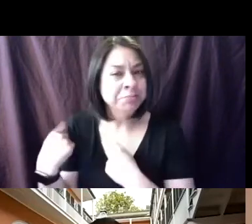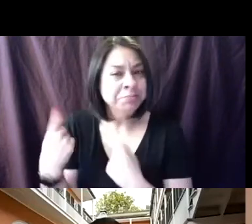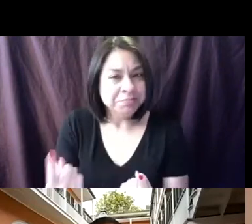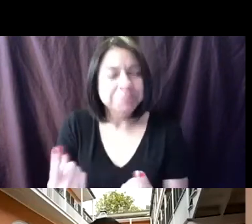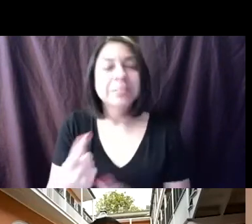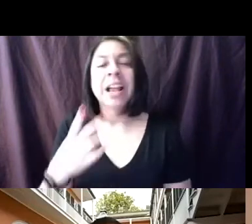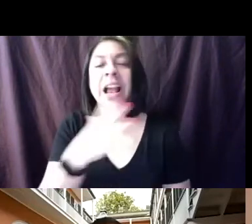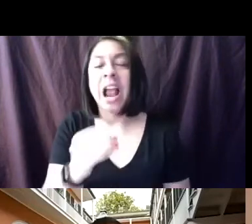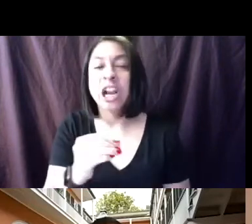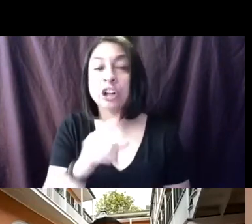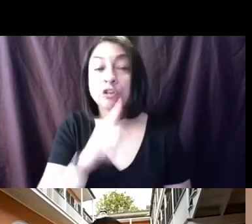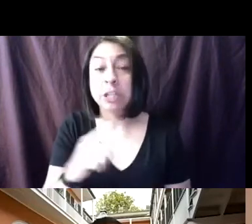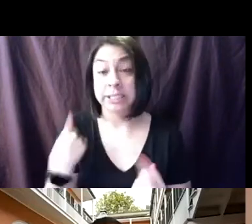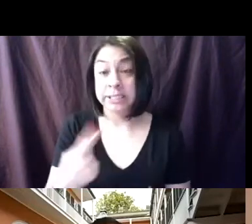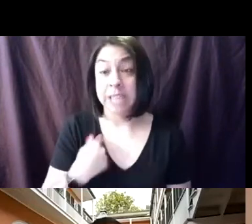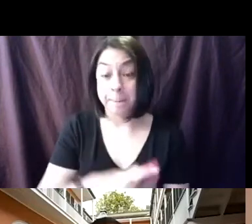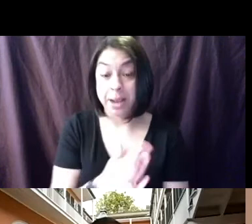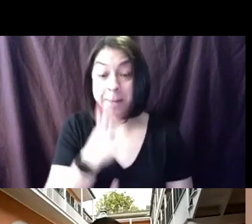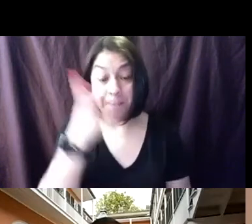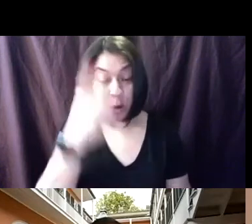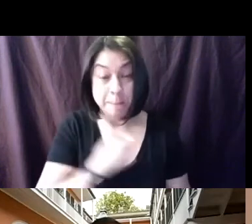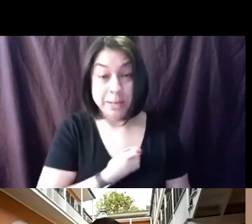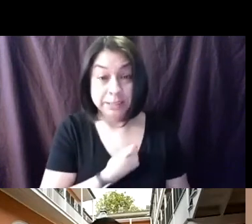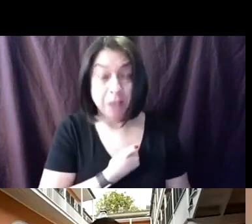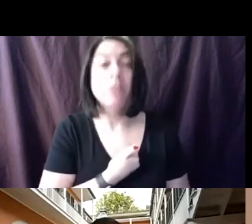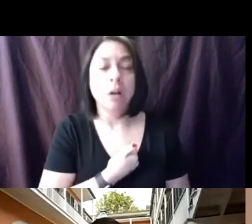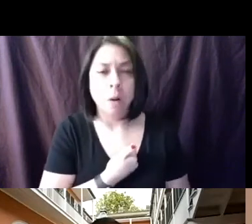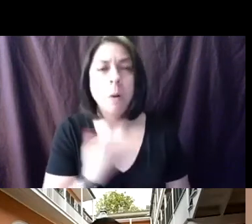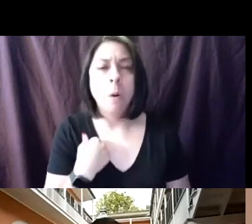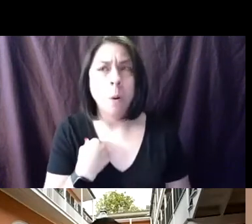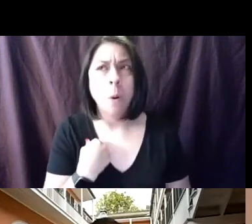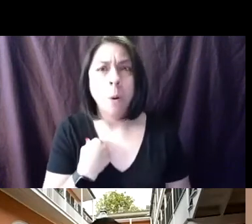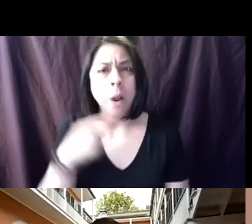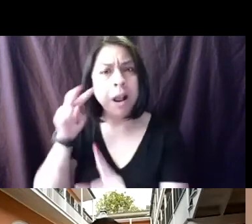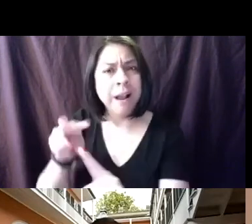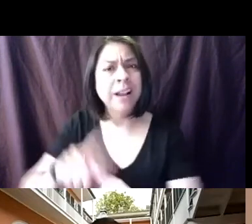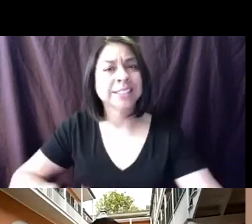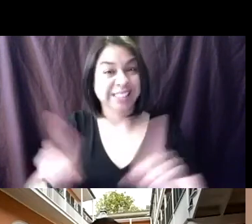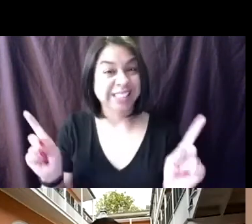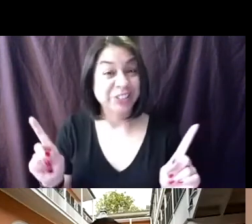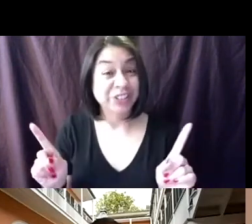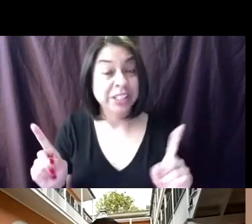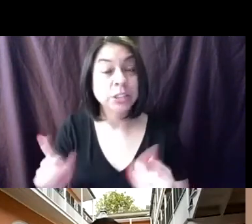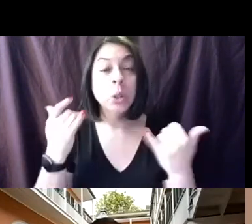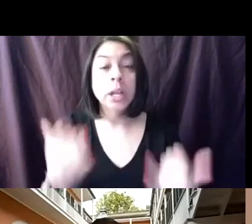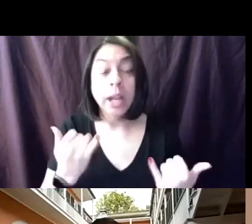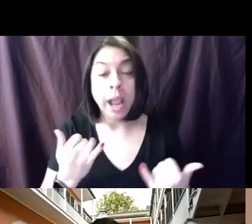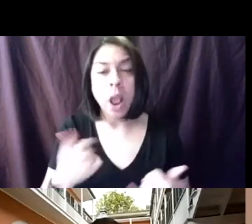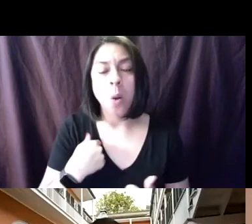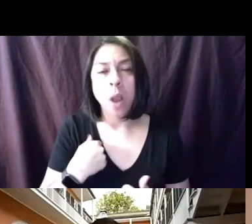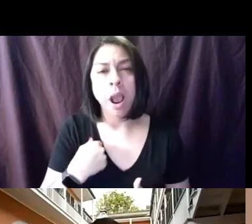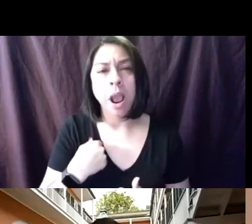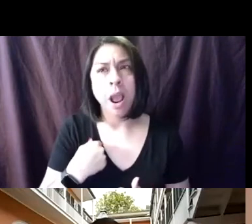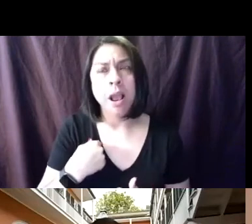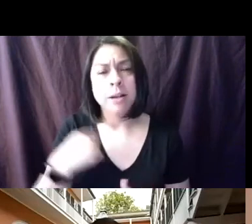and it's really since I've become a parent that I've thought about it in a different light. And now when I think of your